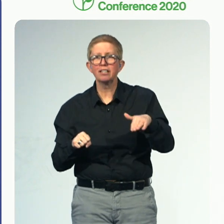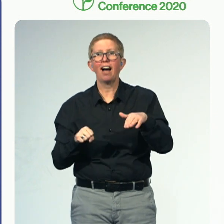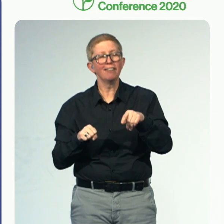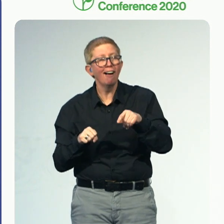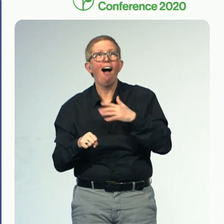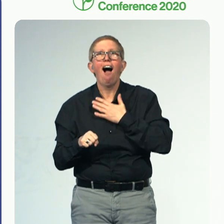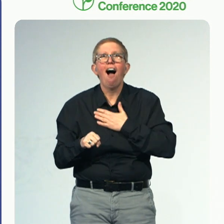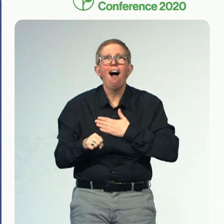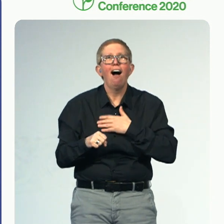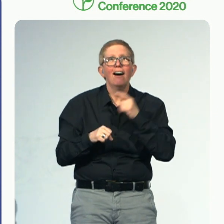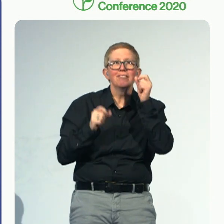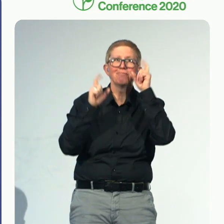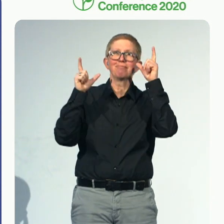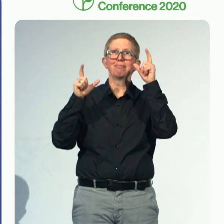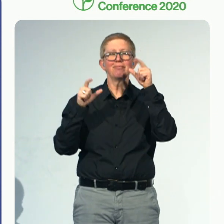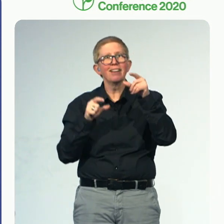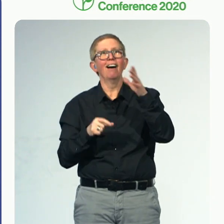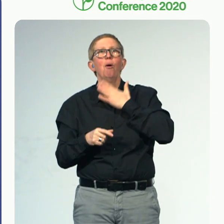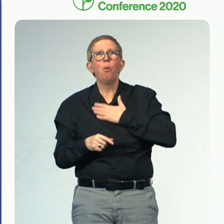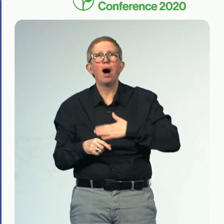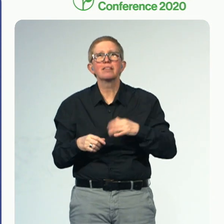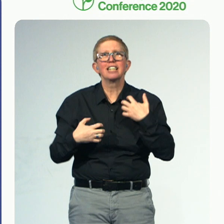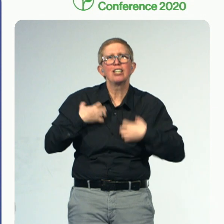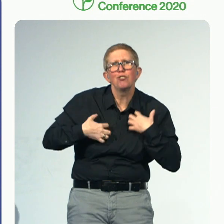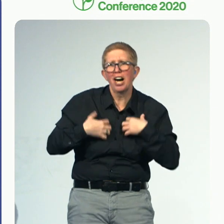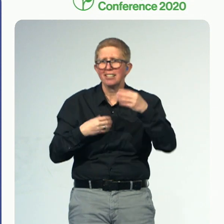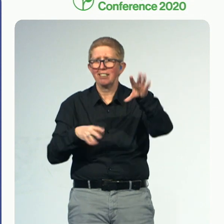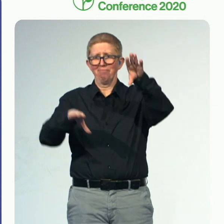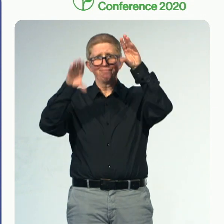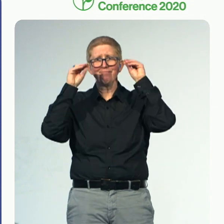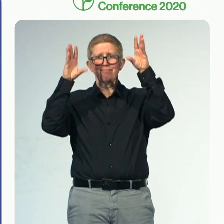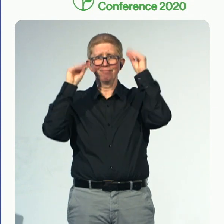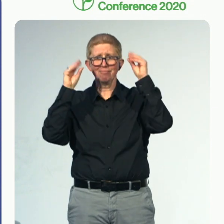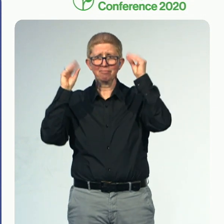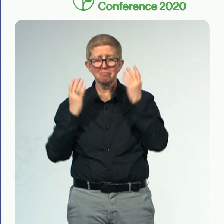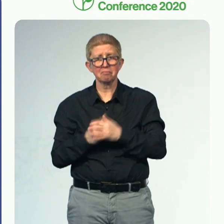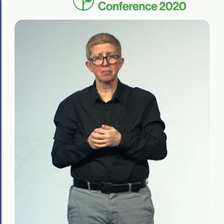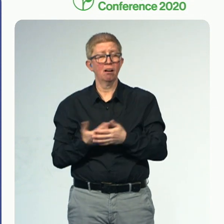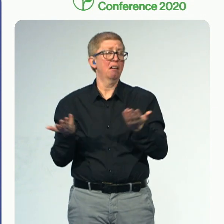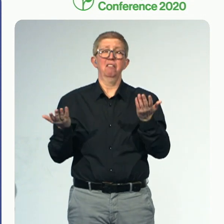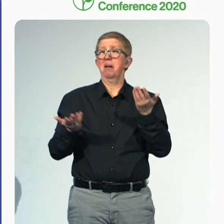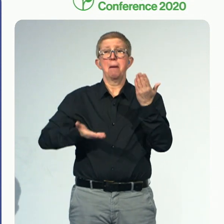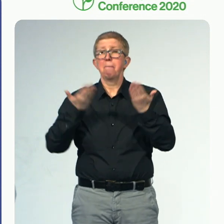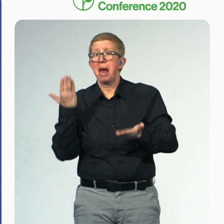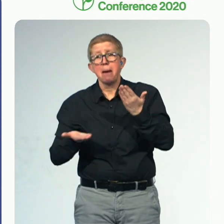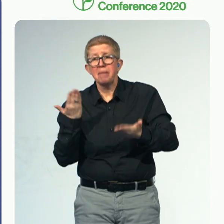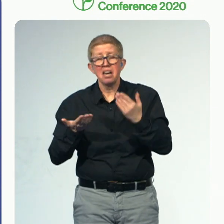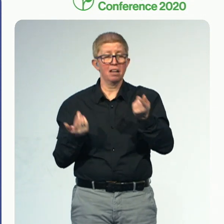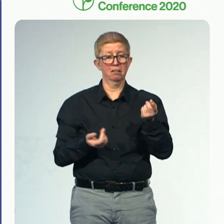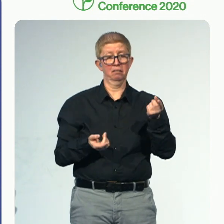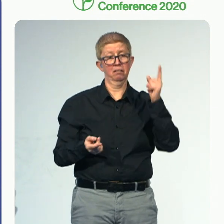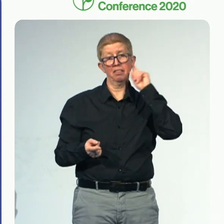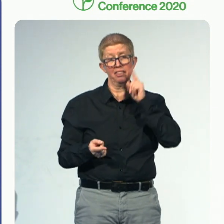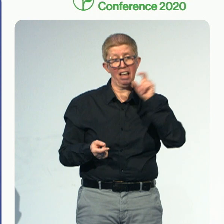learn differently, but it also makes a lesson accessible for a child who is blind, who is deaf, and I think that is what we all know. I